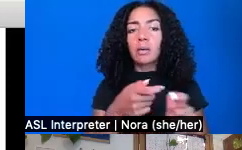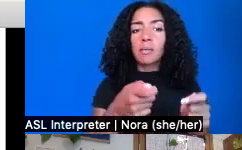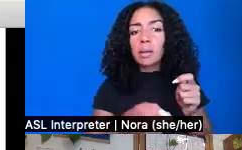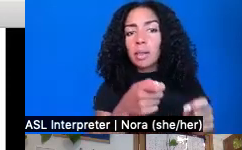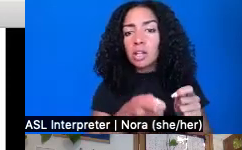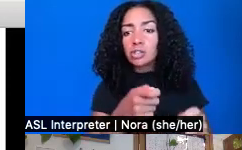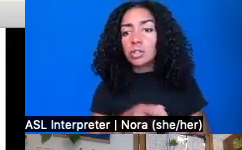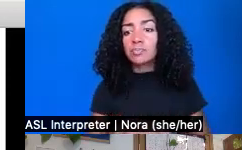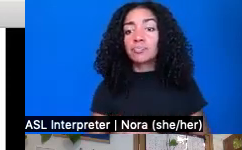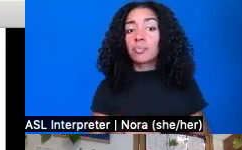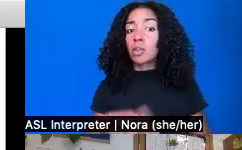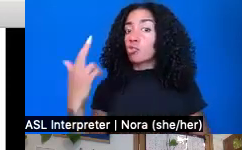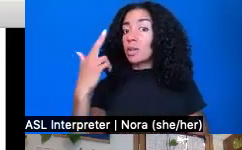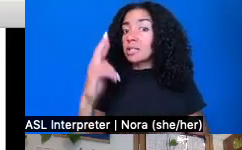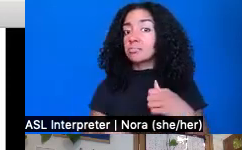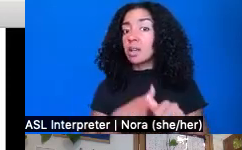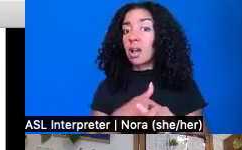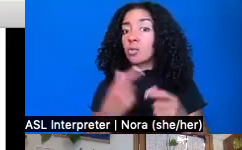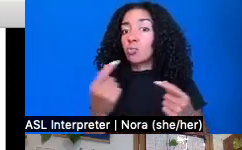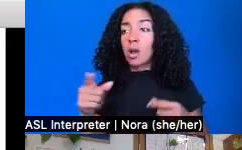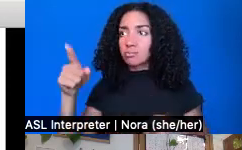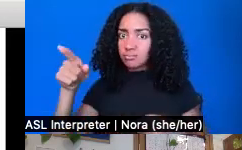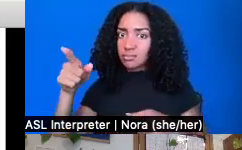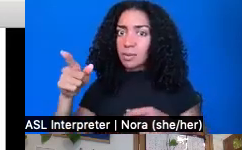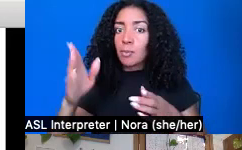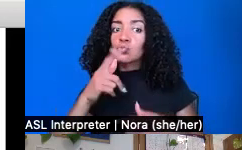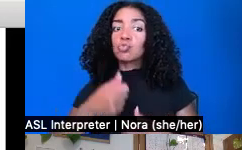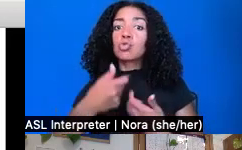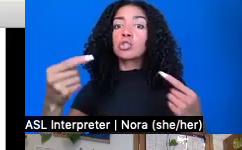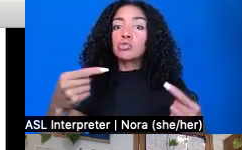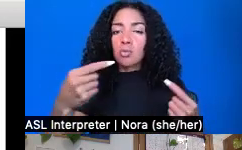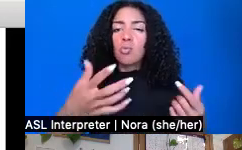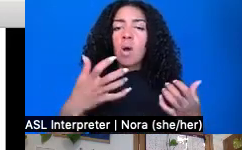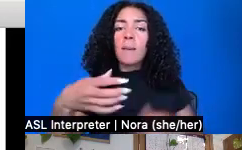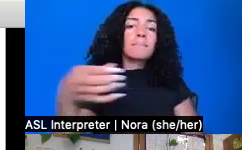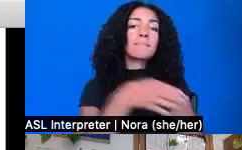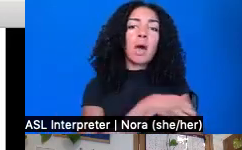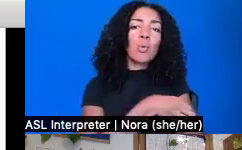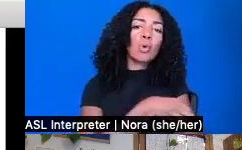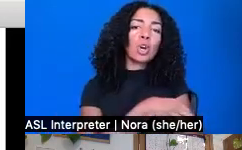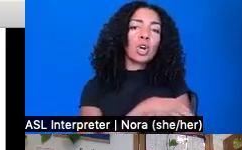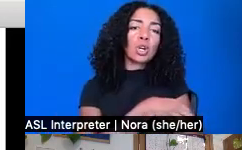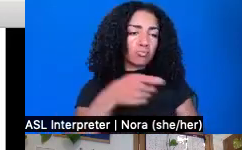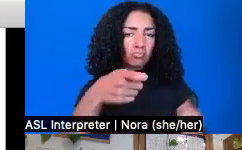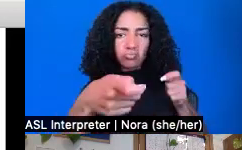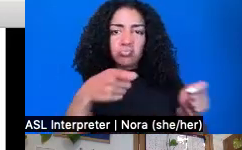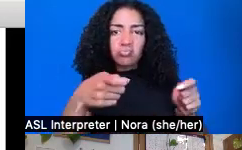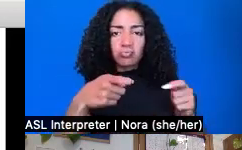power and control, right? So there can be some, I don't know, you